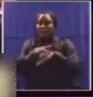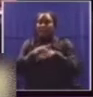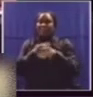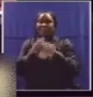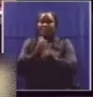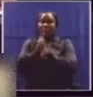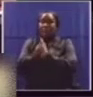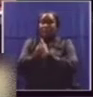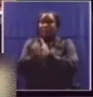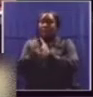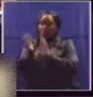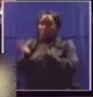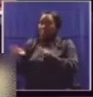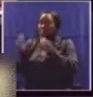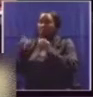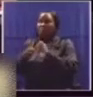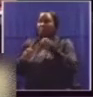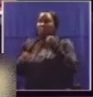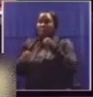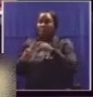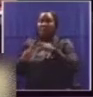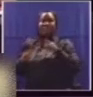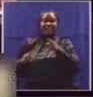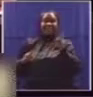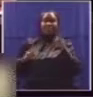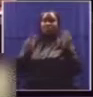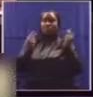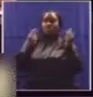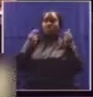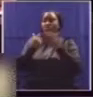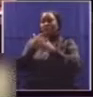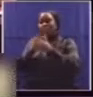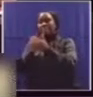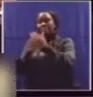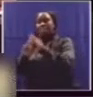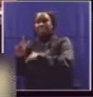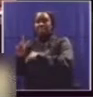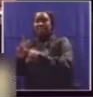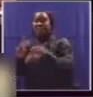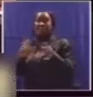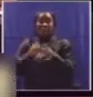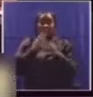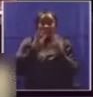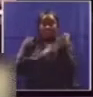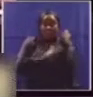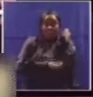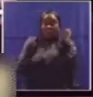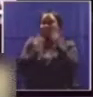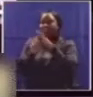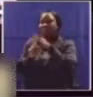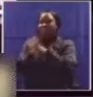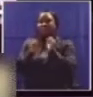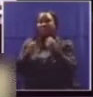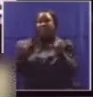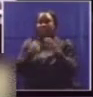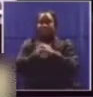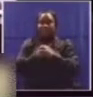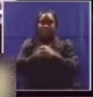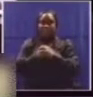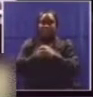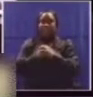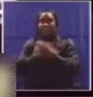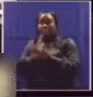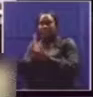to those with money. The availability of top health professionals to only those with medical aids, but even migration to other countries is